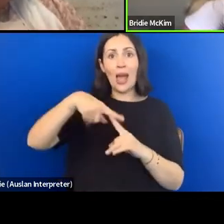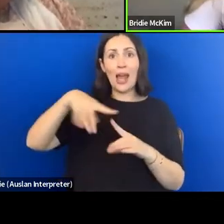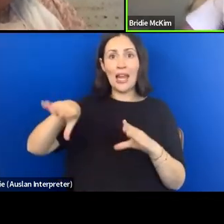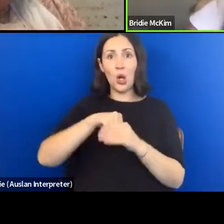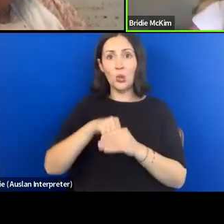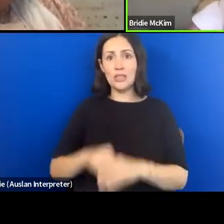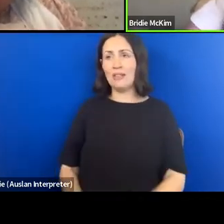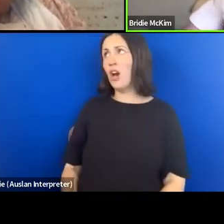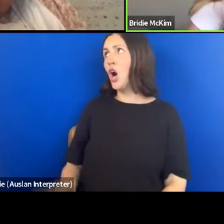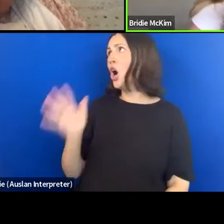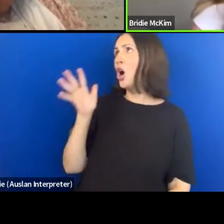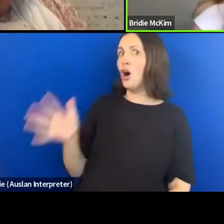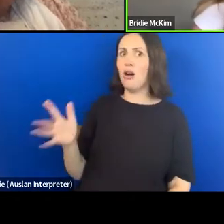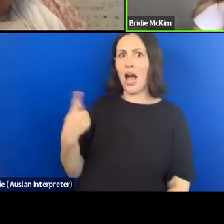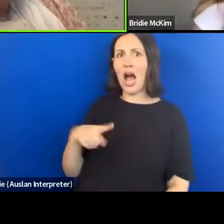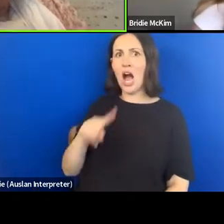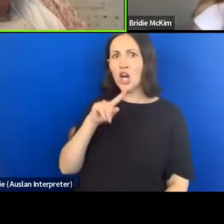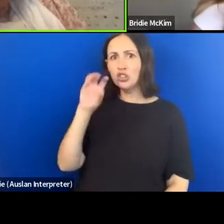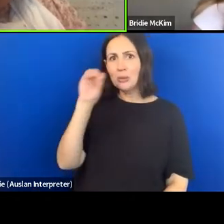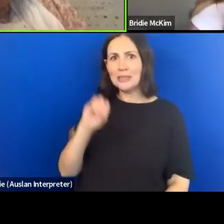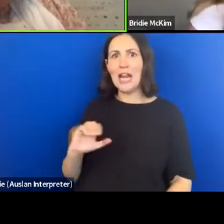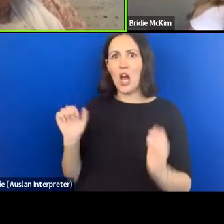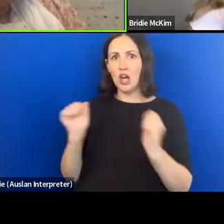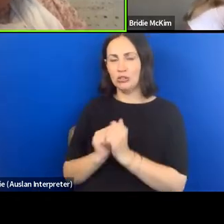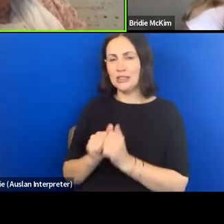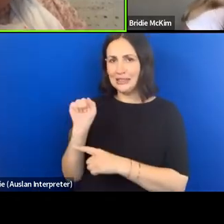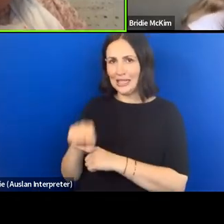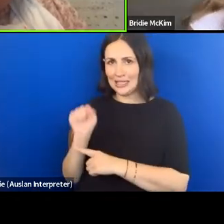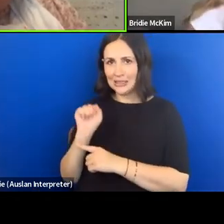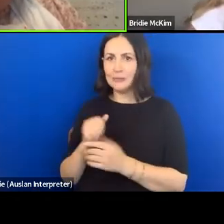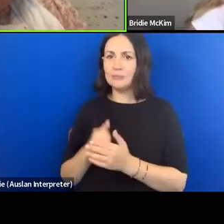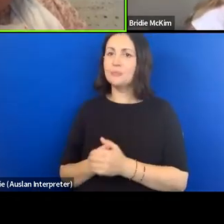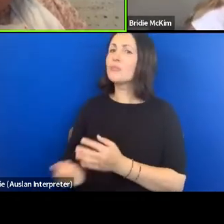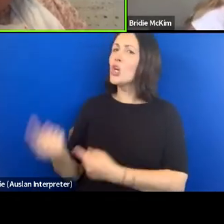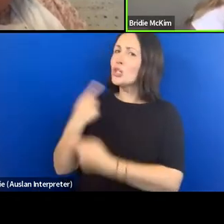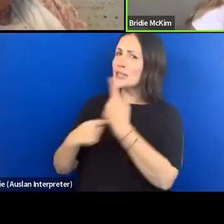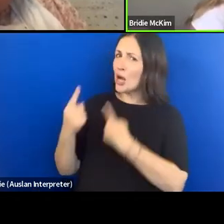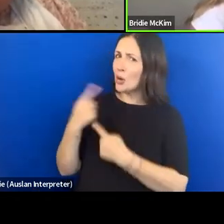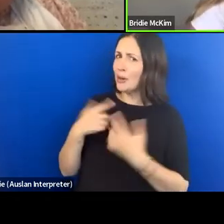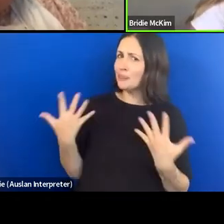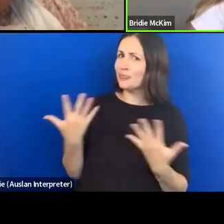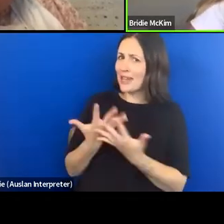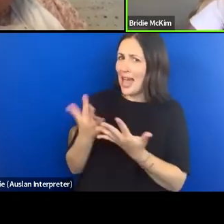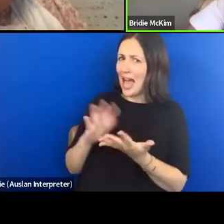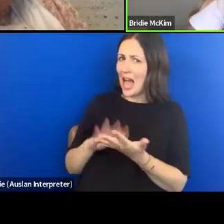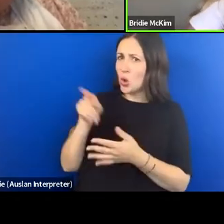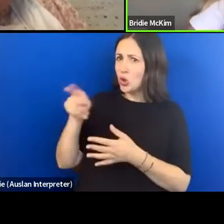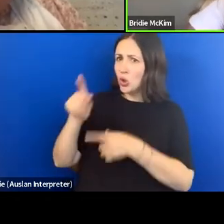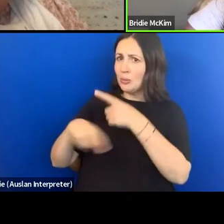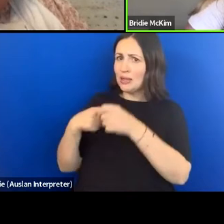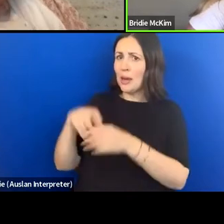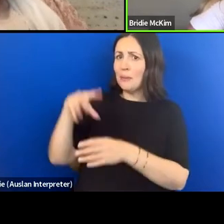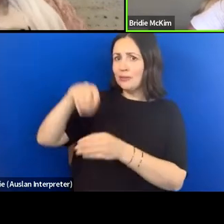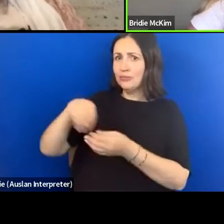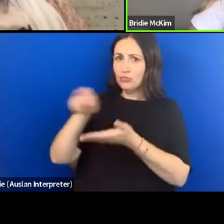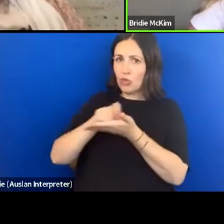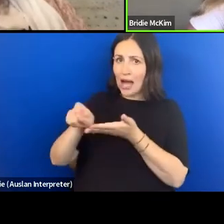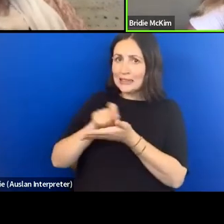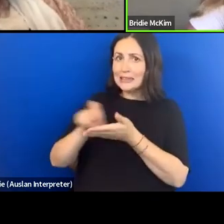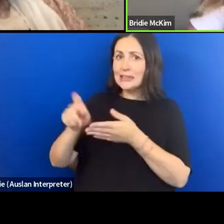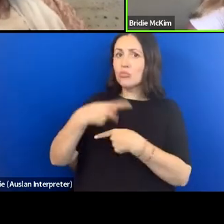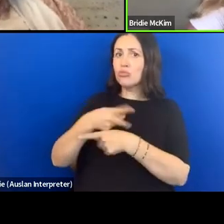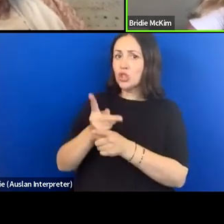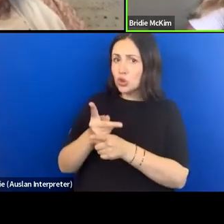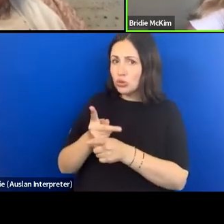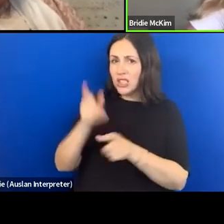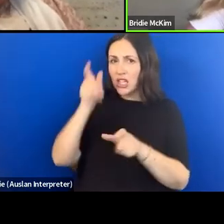100%. 100%. Yes. Now tell me, how did you actually get involved in writing and producing and all the